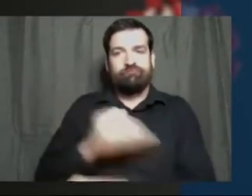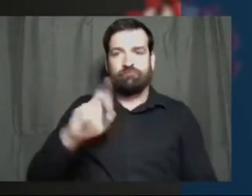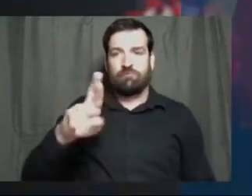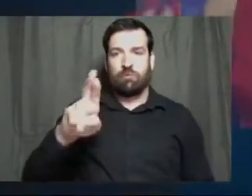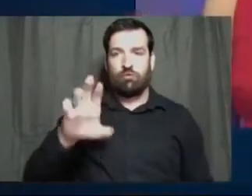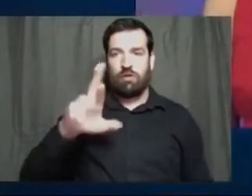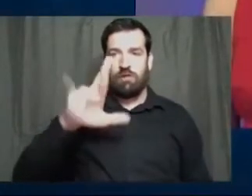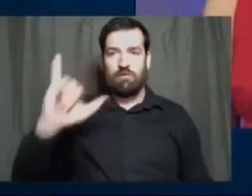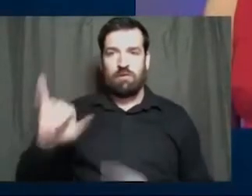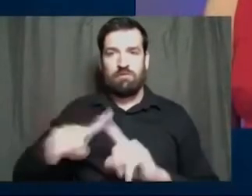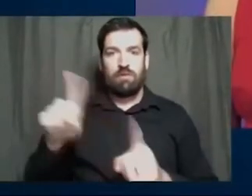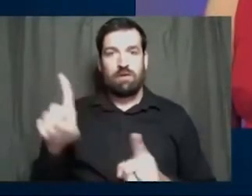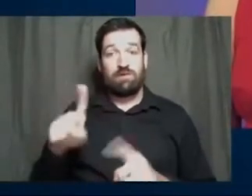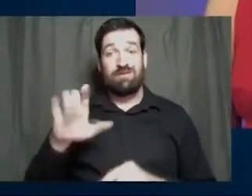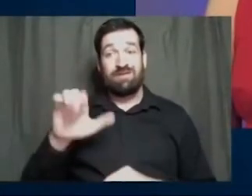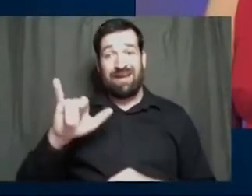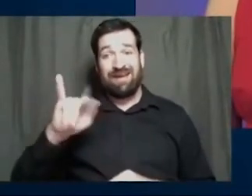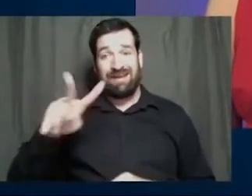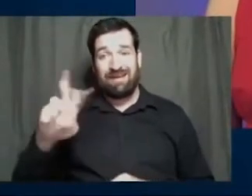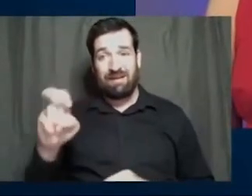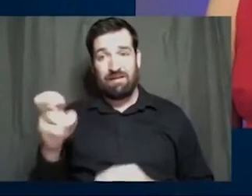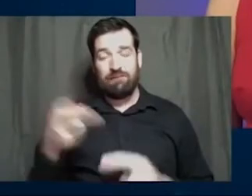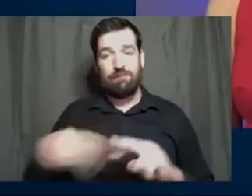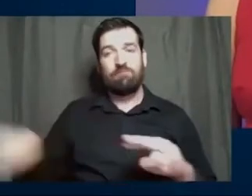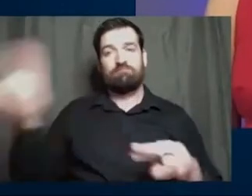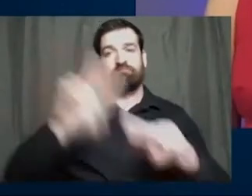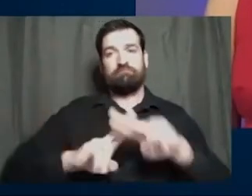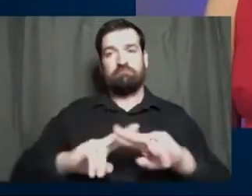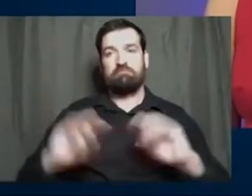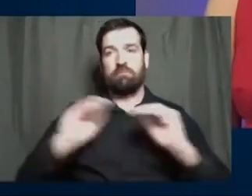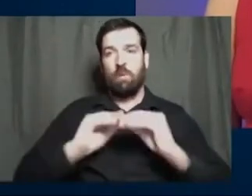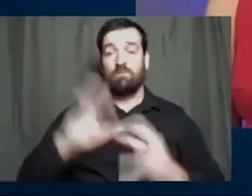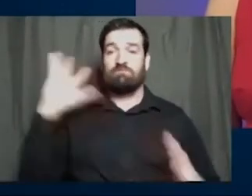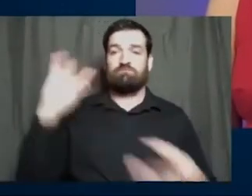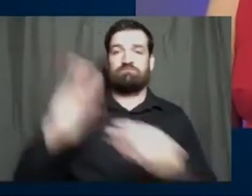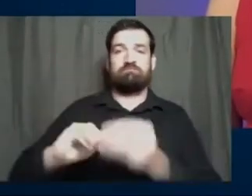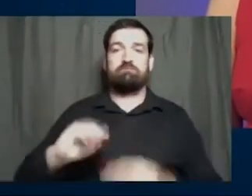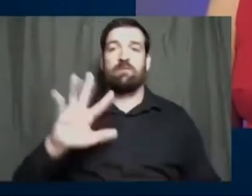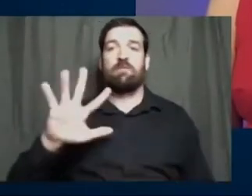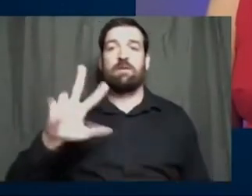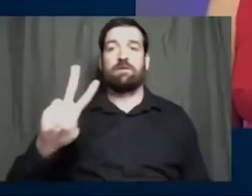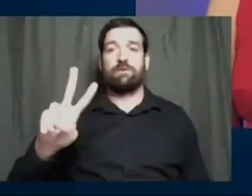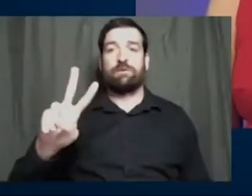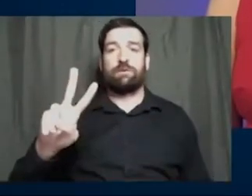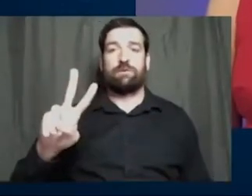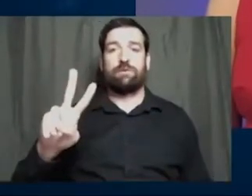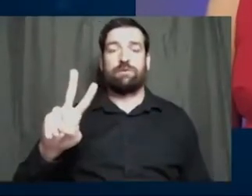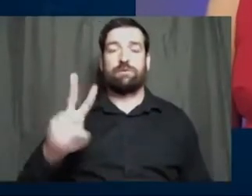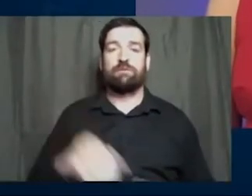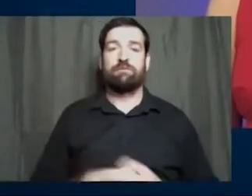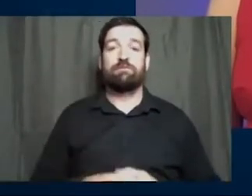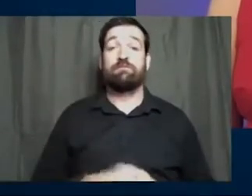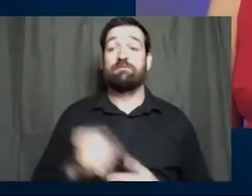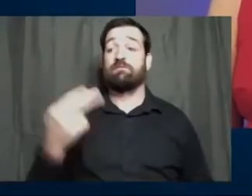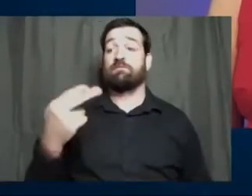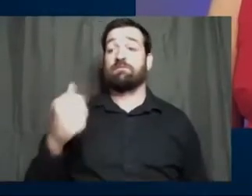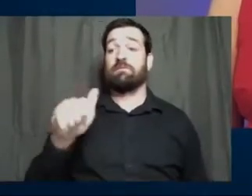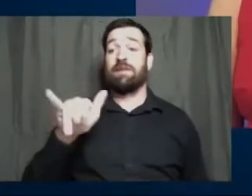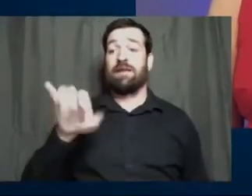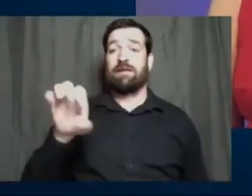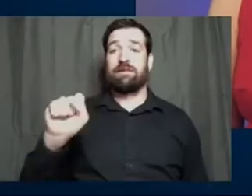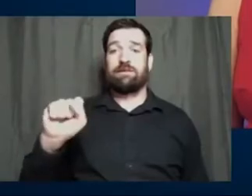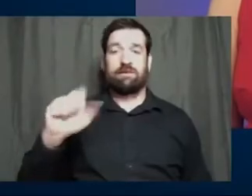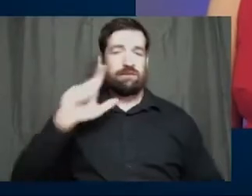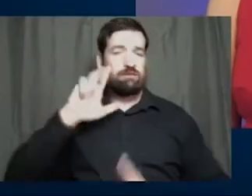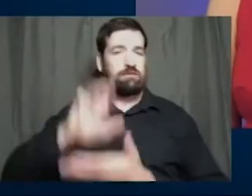greatly increased above that recovery. Total of 52 patients then in the hospital. Hayes has, I think, their highest number that